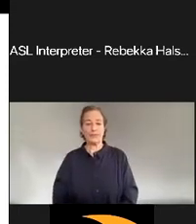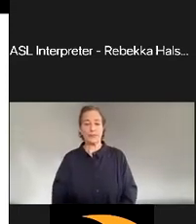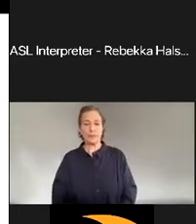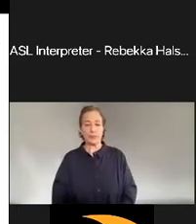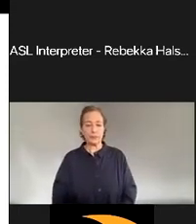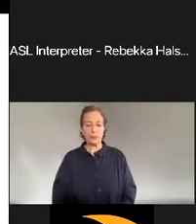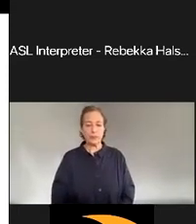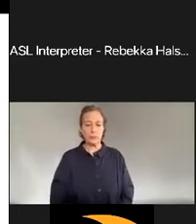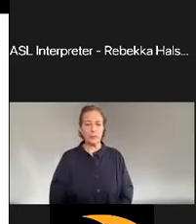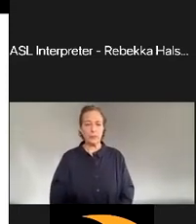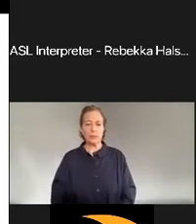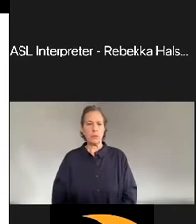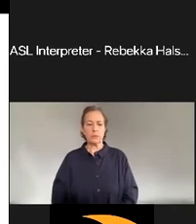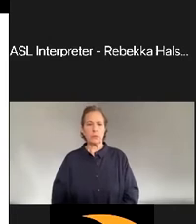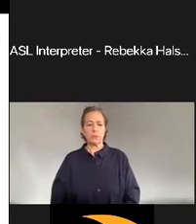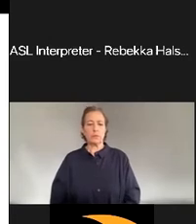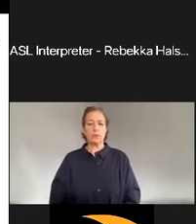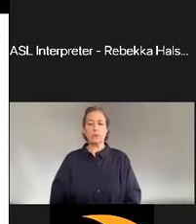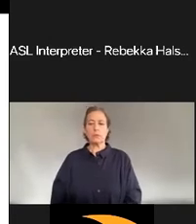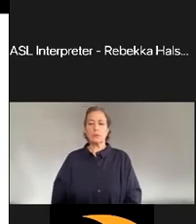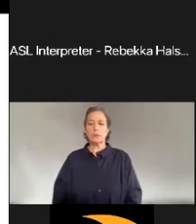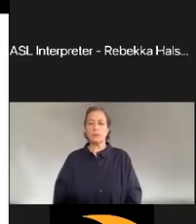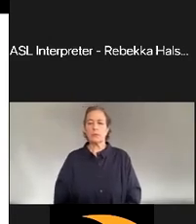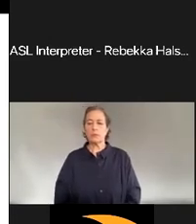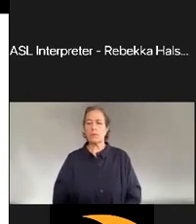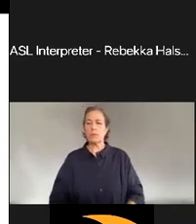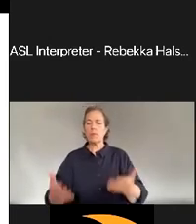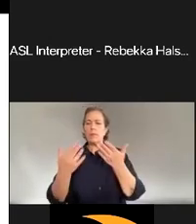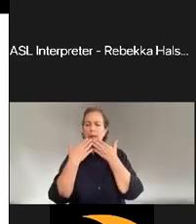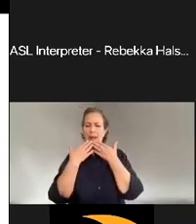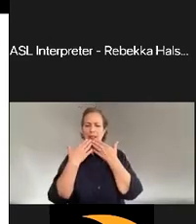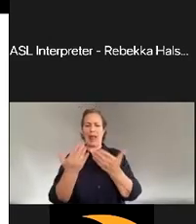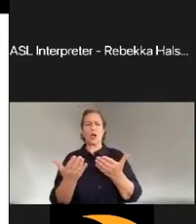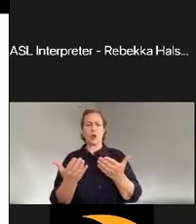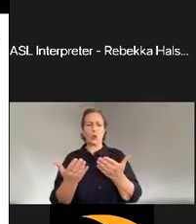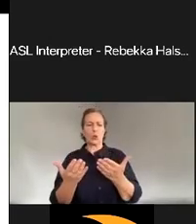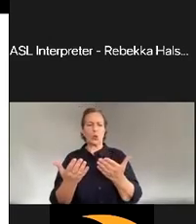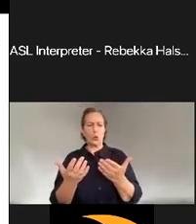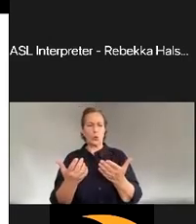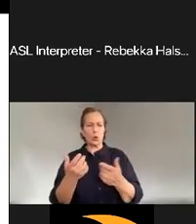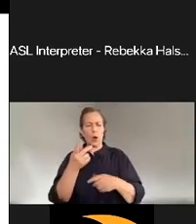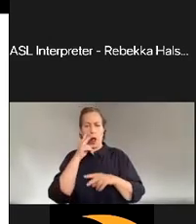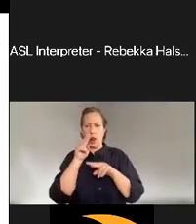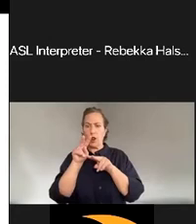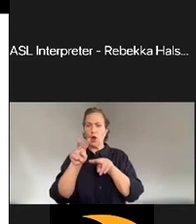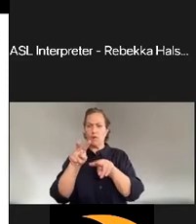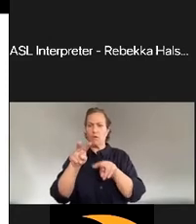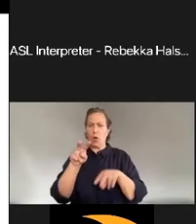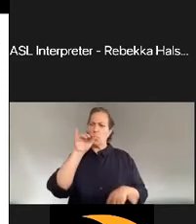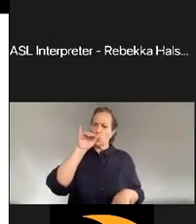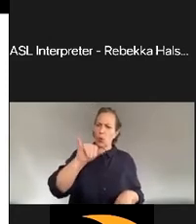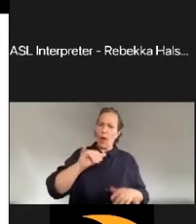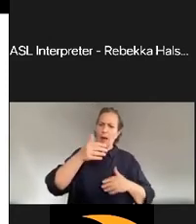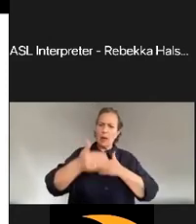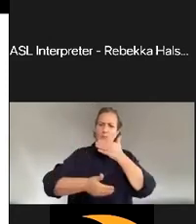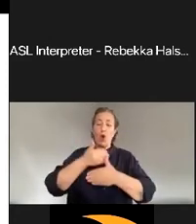Thank you, Sarah. Look forward to seeing what becomes of that public input process. That will be, I'm sure, a very